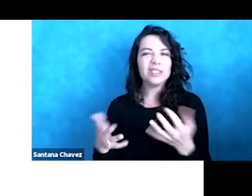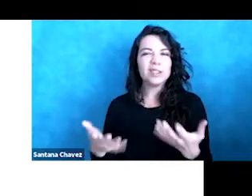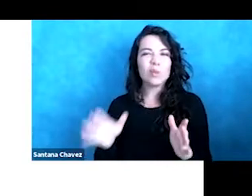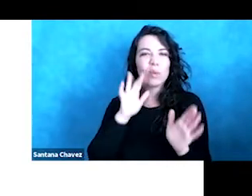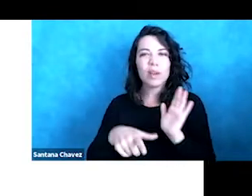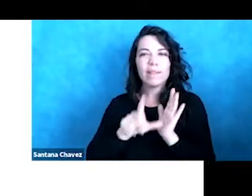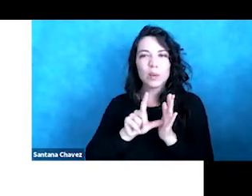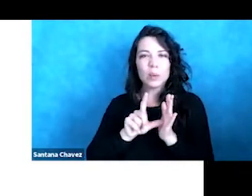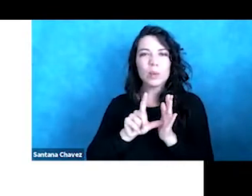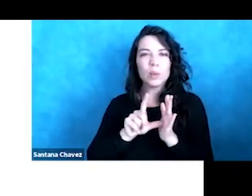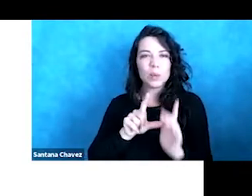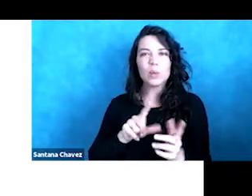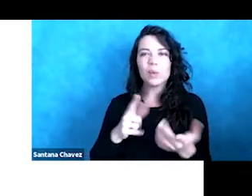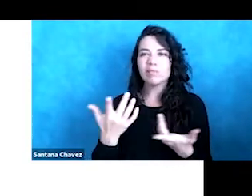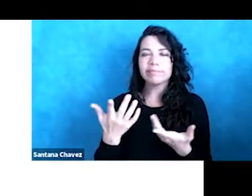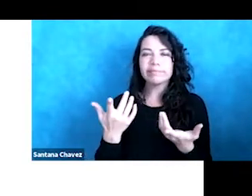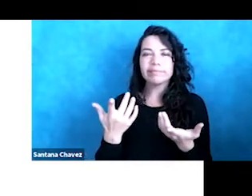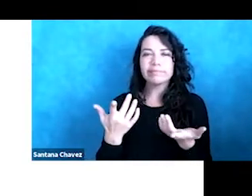components. Next slide, please.